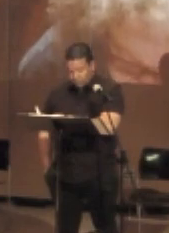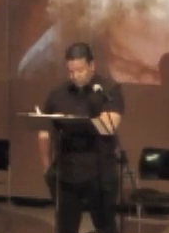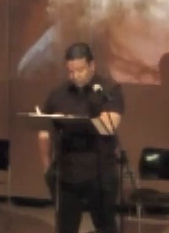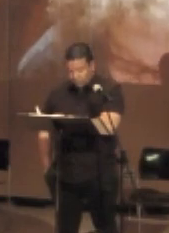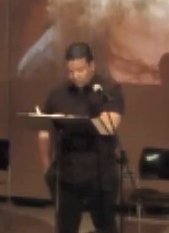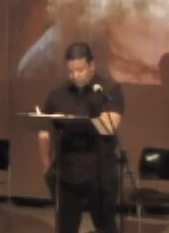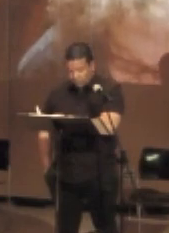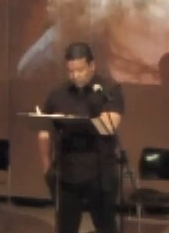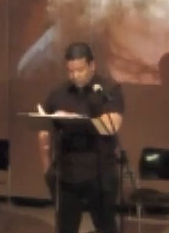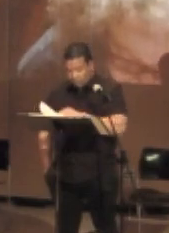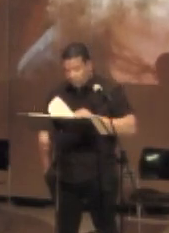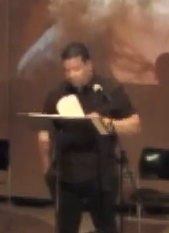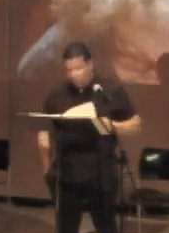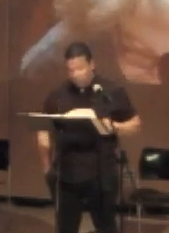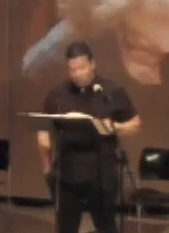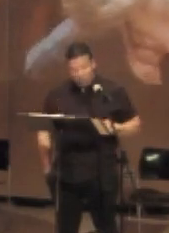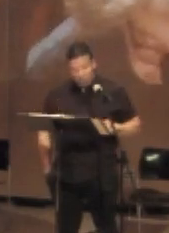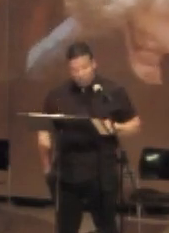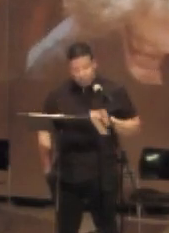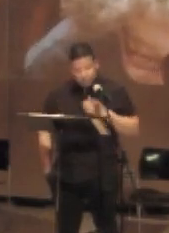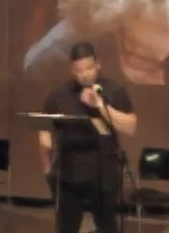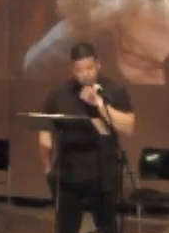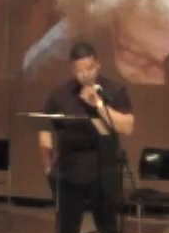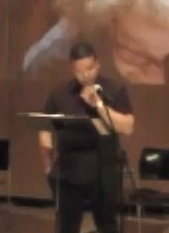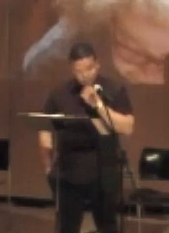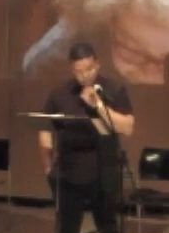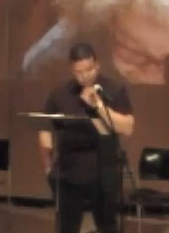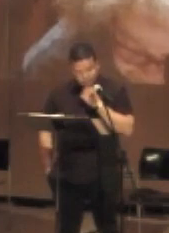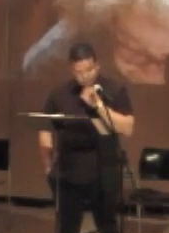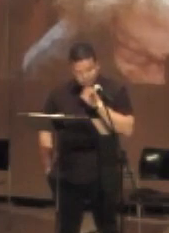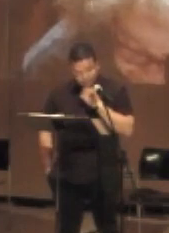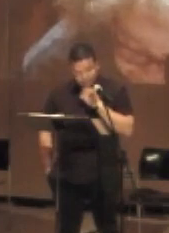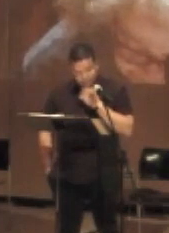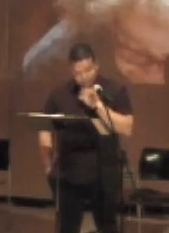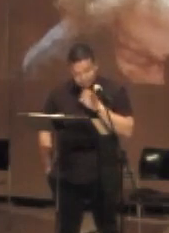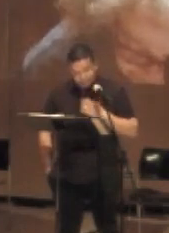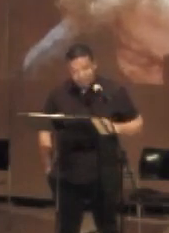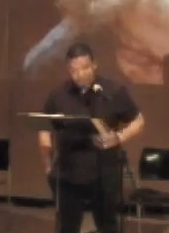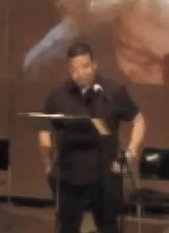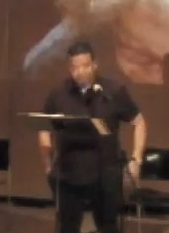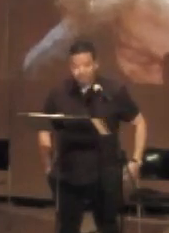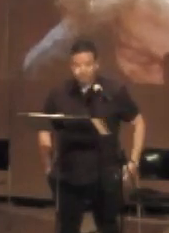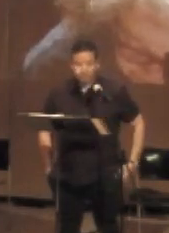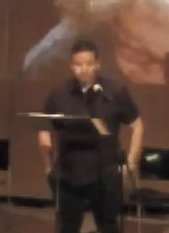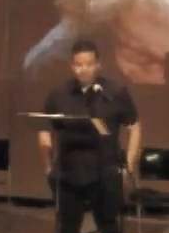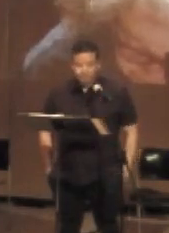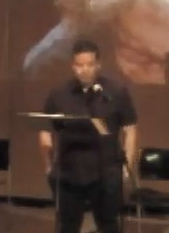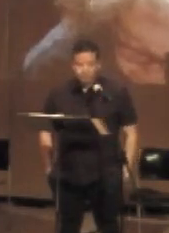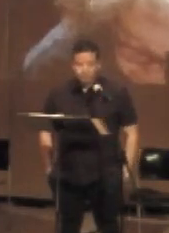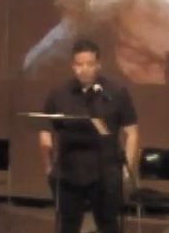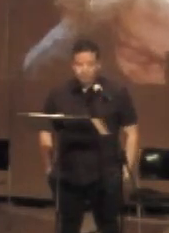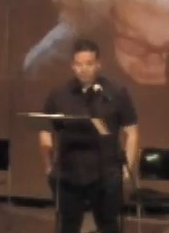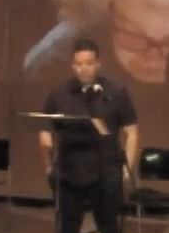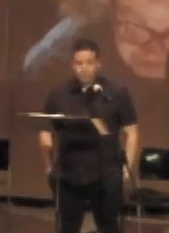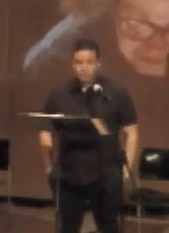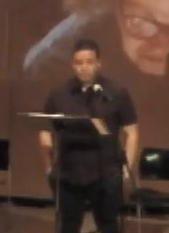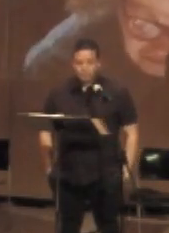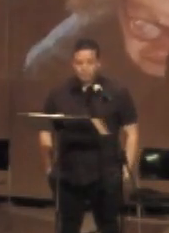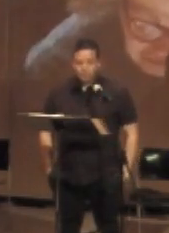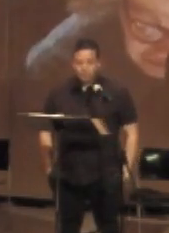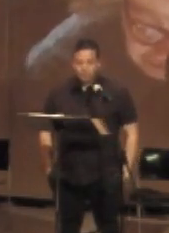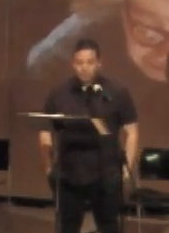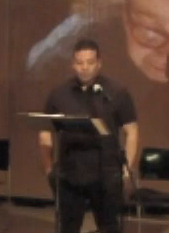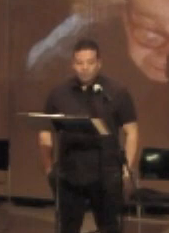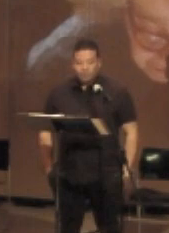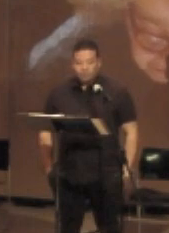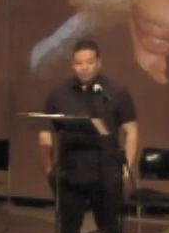turned 60 today yeah yeah she she and I yeah I was supposed to pick her up we the immediate family were supposed to celebrate her birthday and